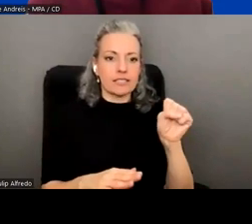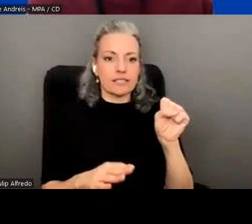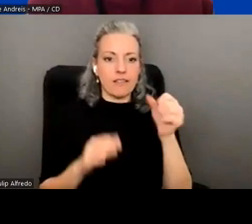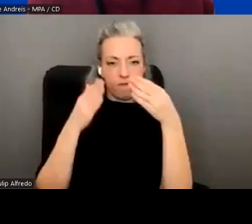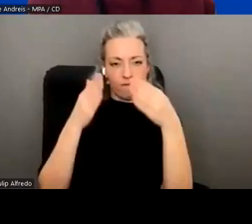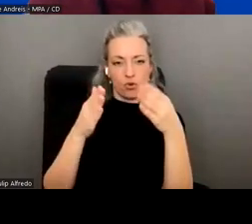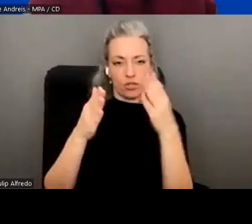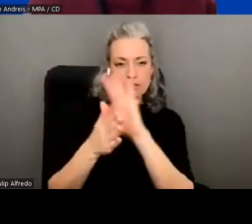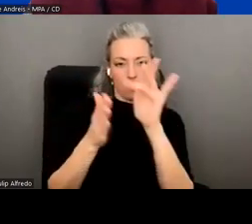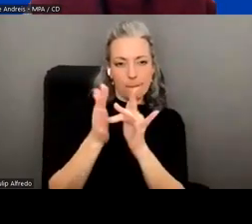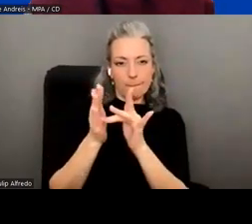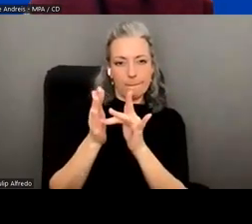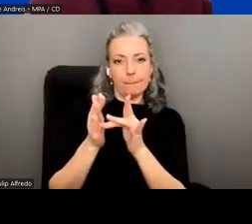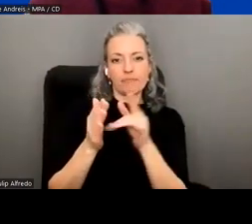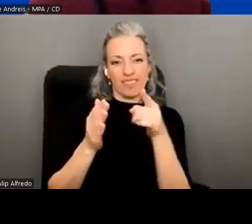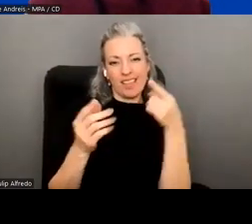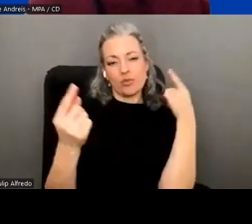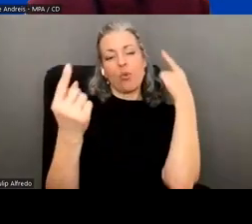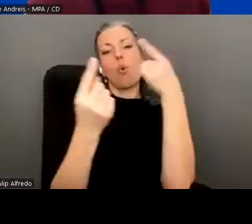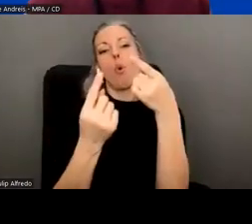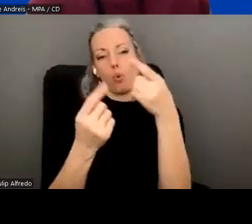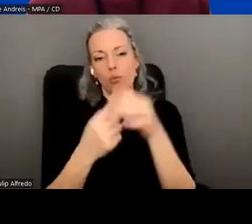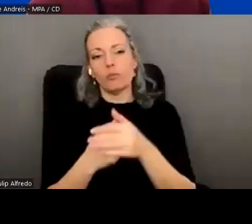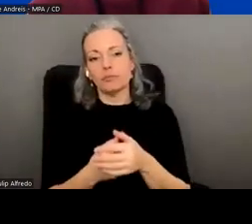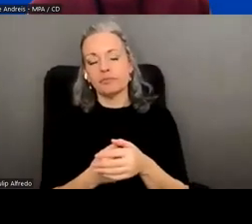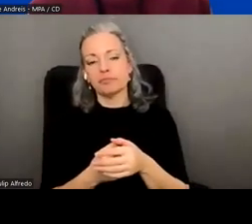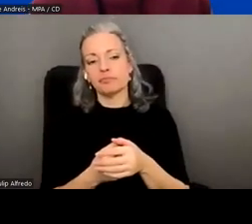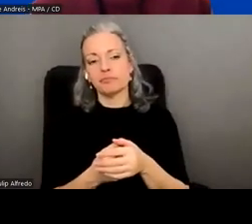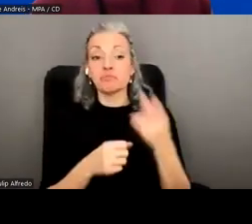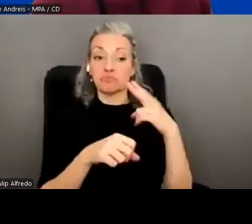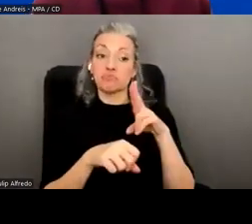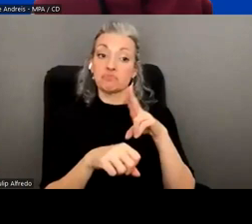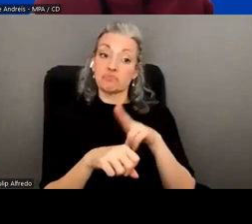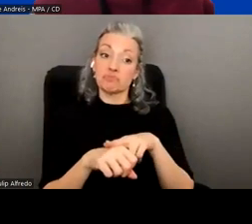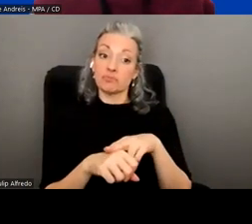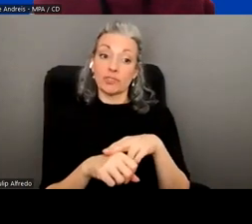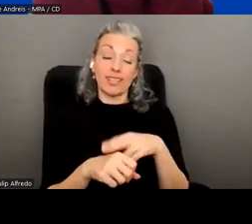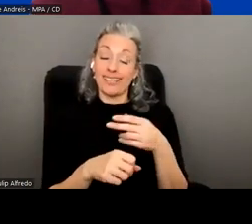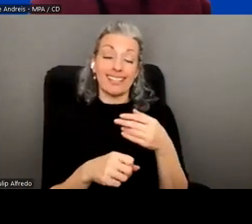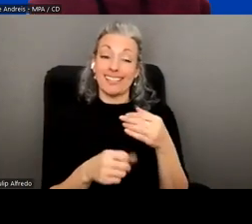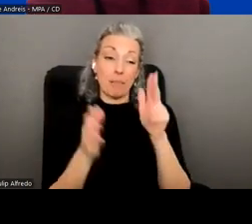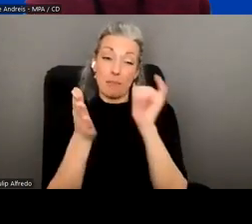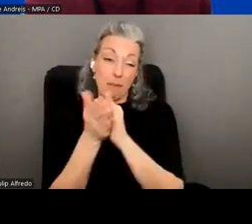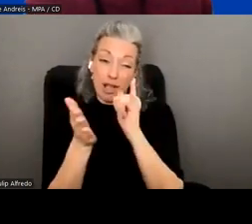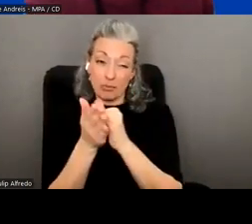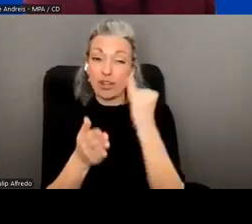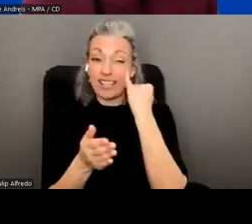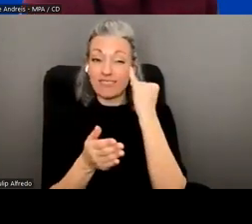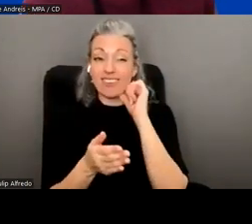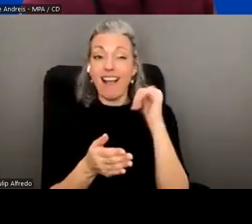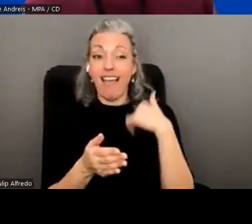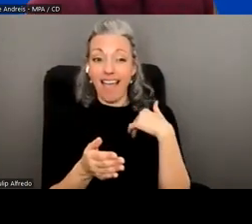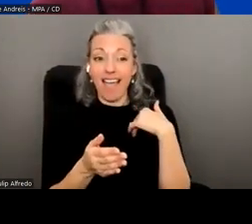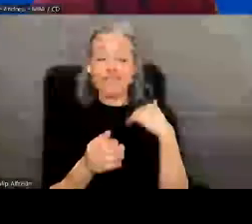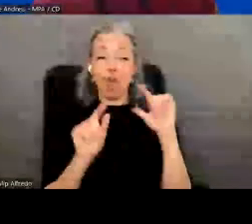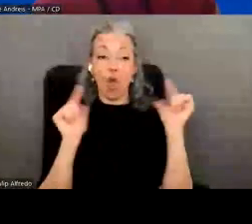data-driven priorities. That is the committee purpose. And of course, we couldn't do this without our committee